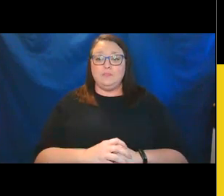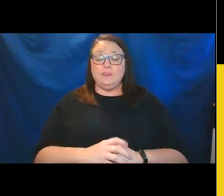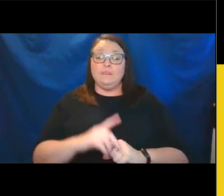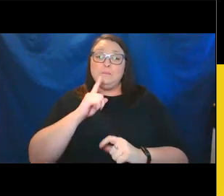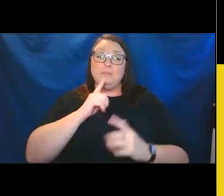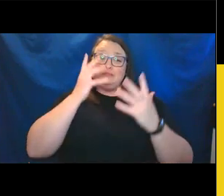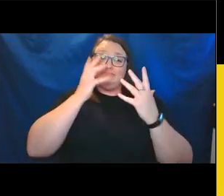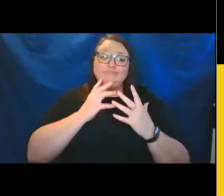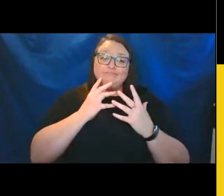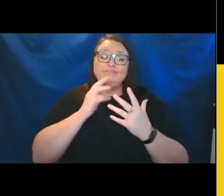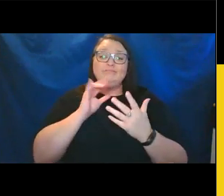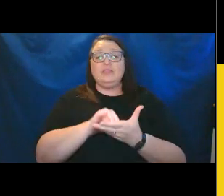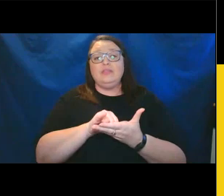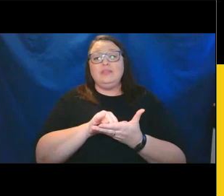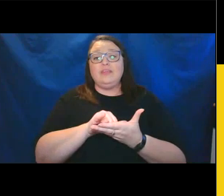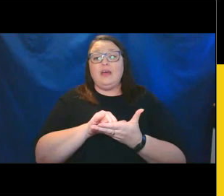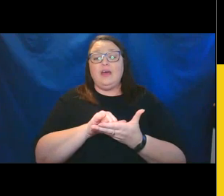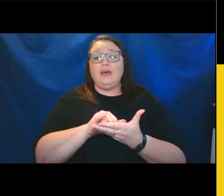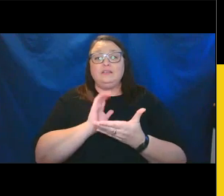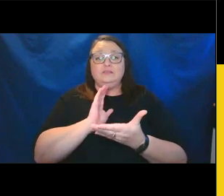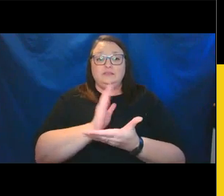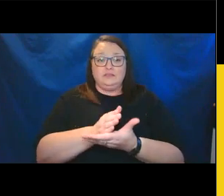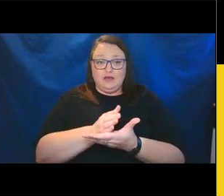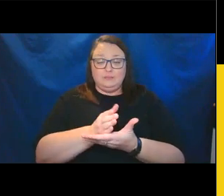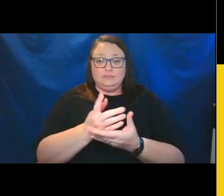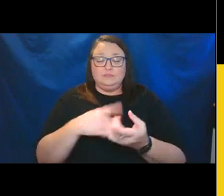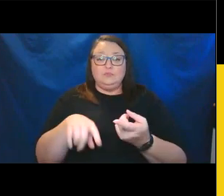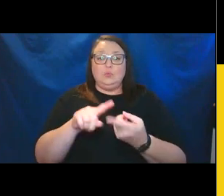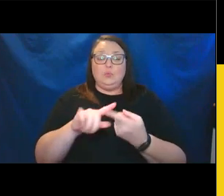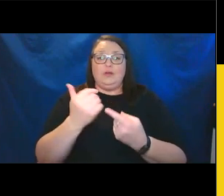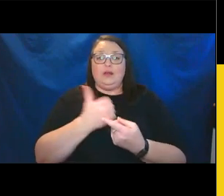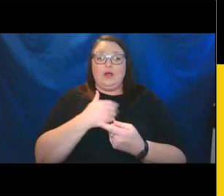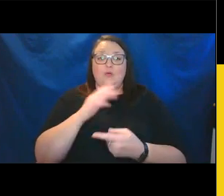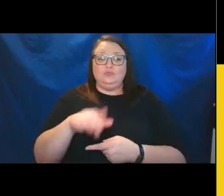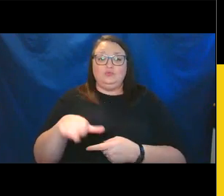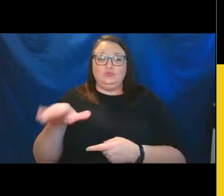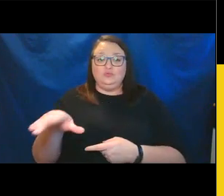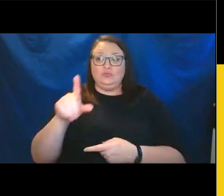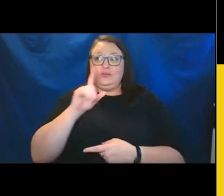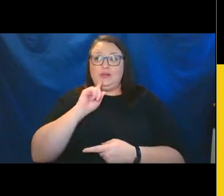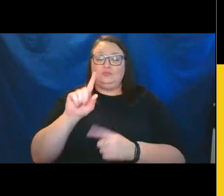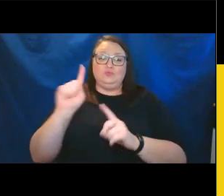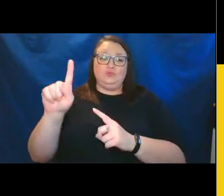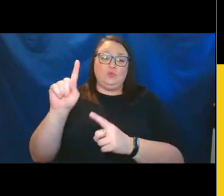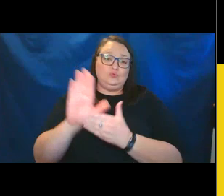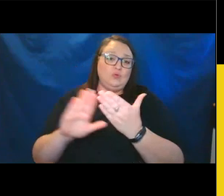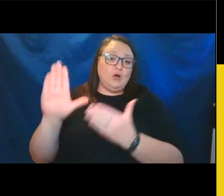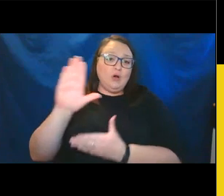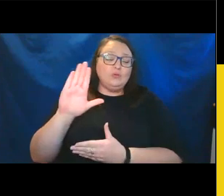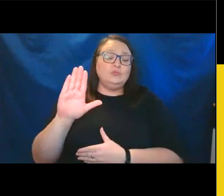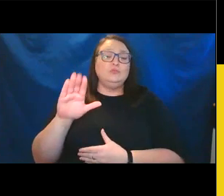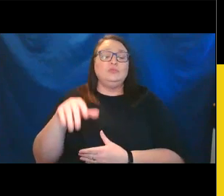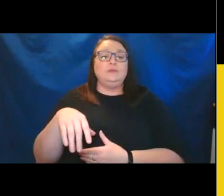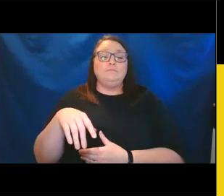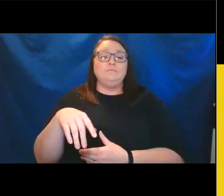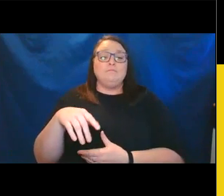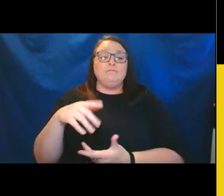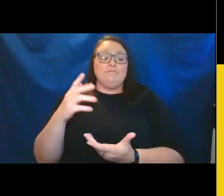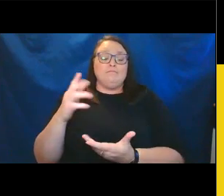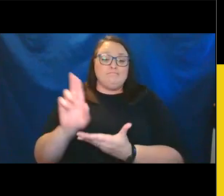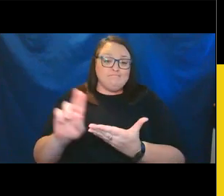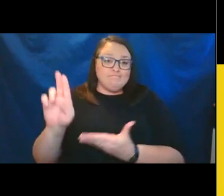kind of stops once our children actually enter into college or post-secondary education. And so that's